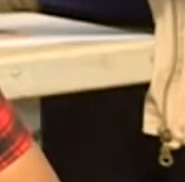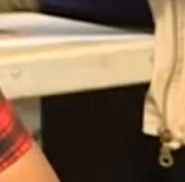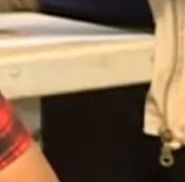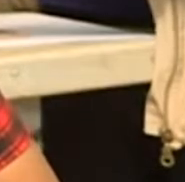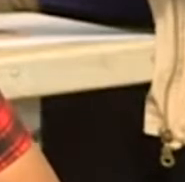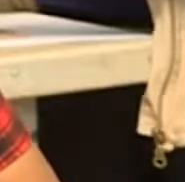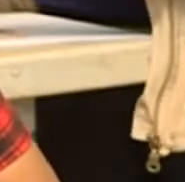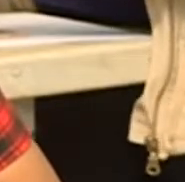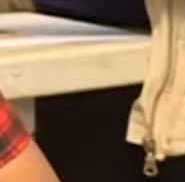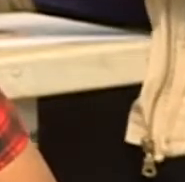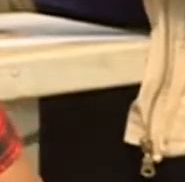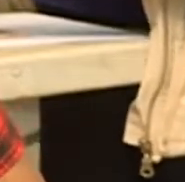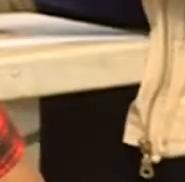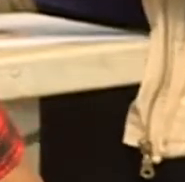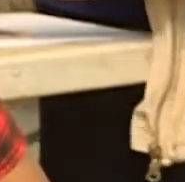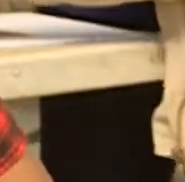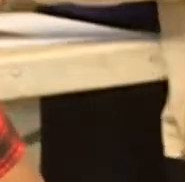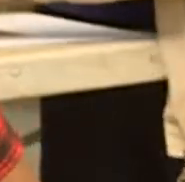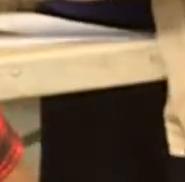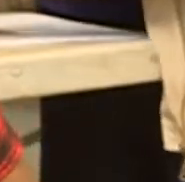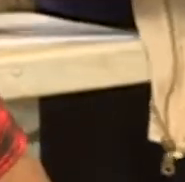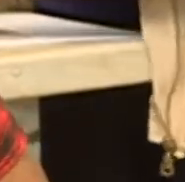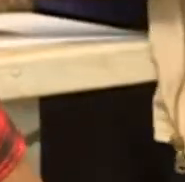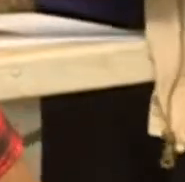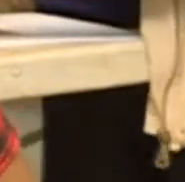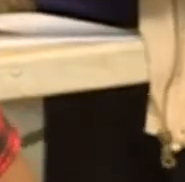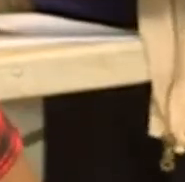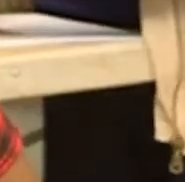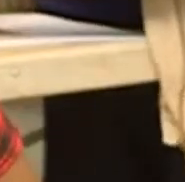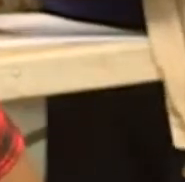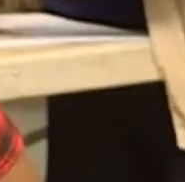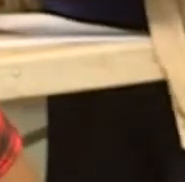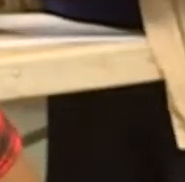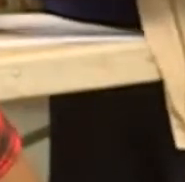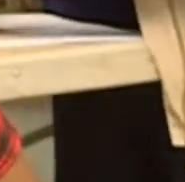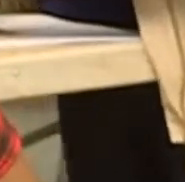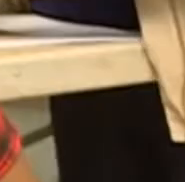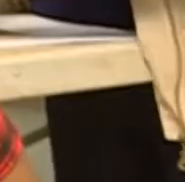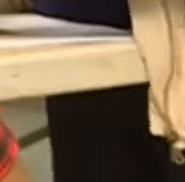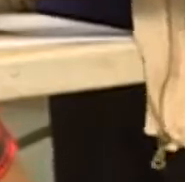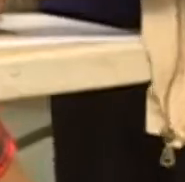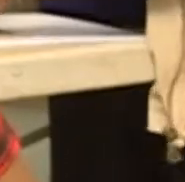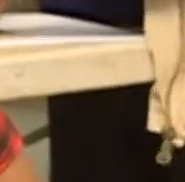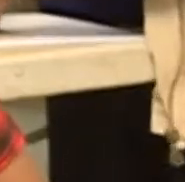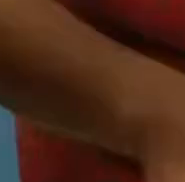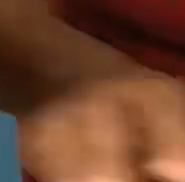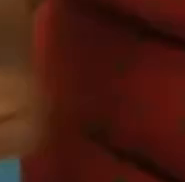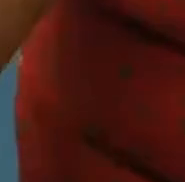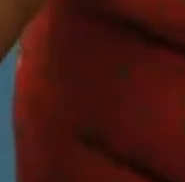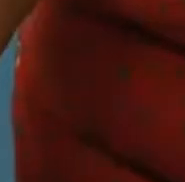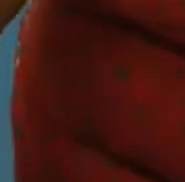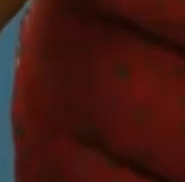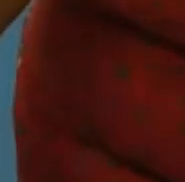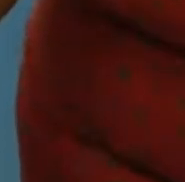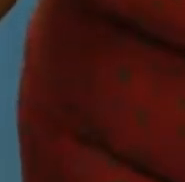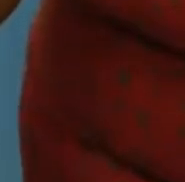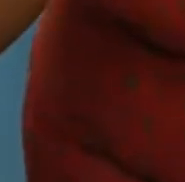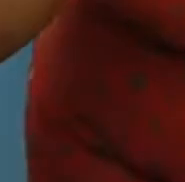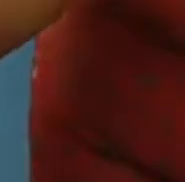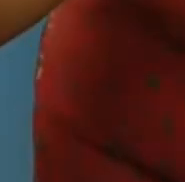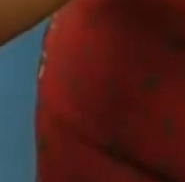in a stress mood, I start playing with the colors, with